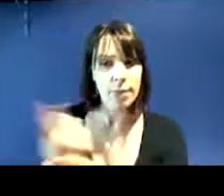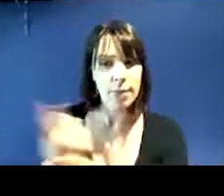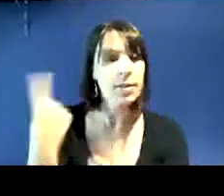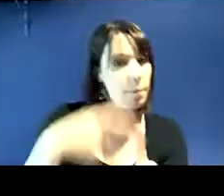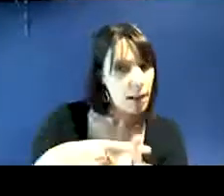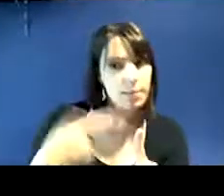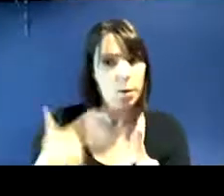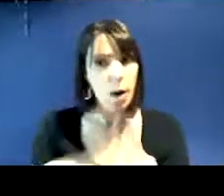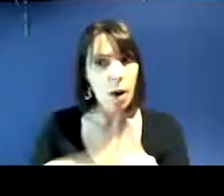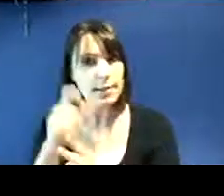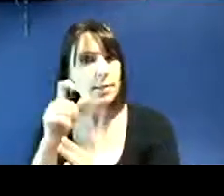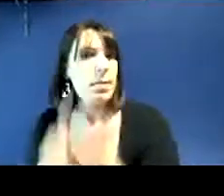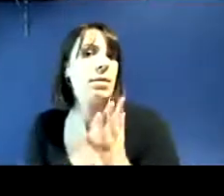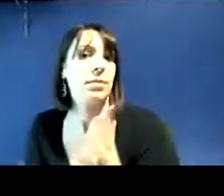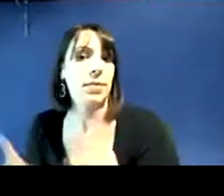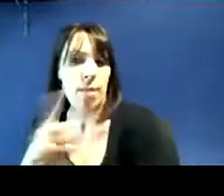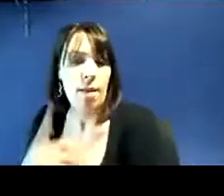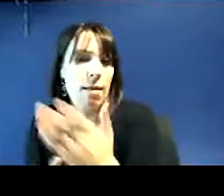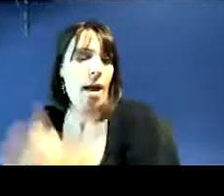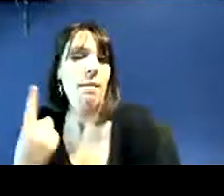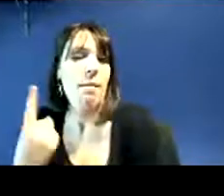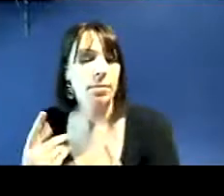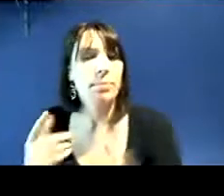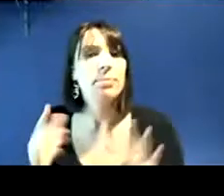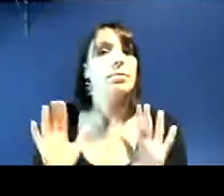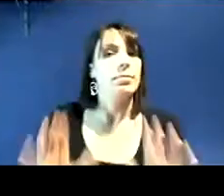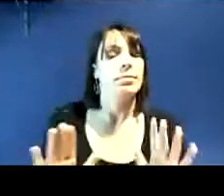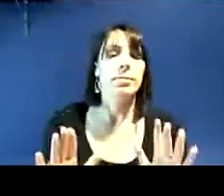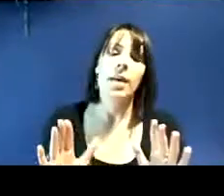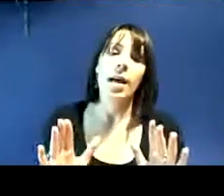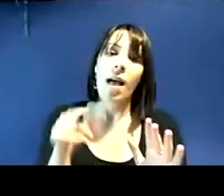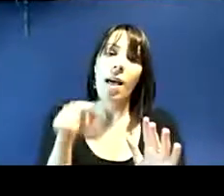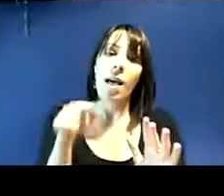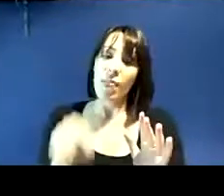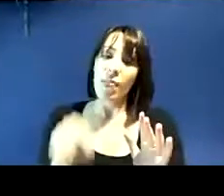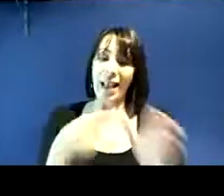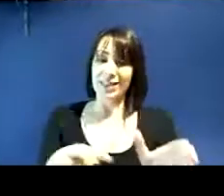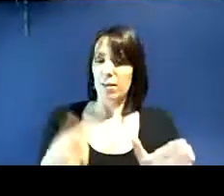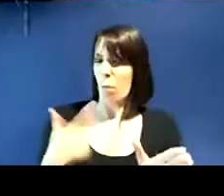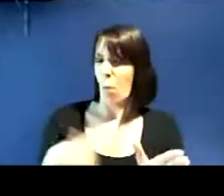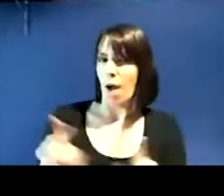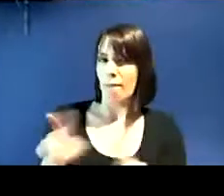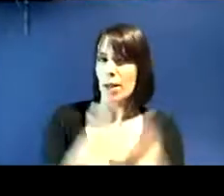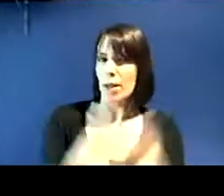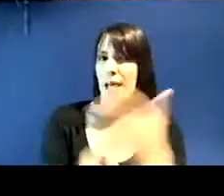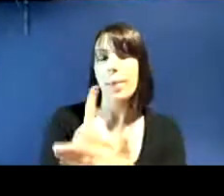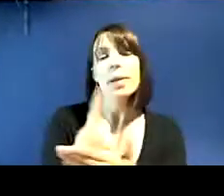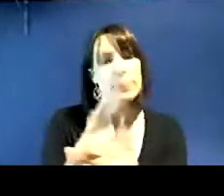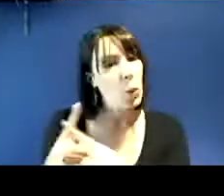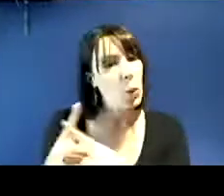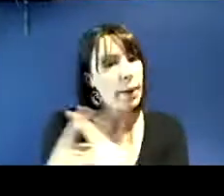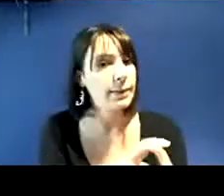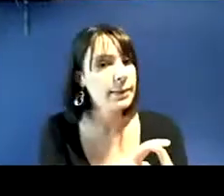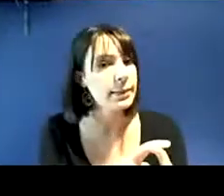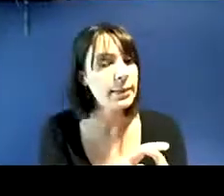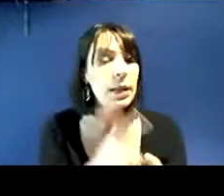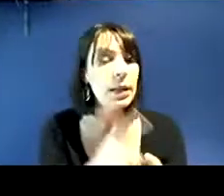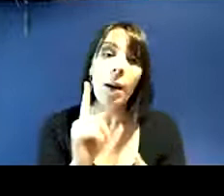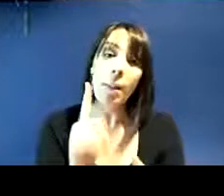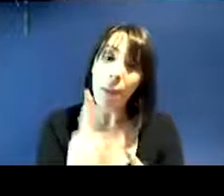violence. The answer regarding what drives violence is complex, but also surprisingly simple on the